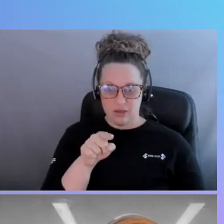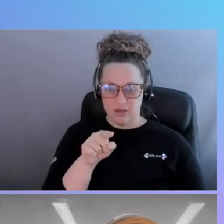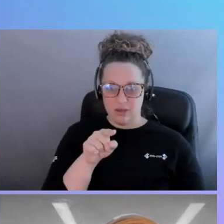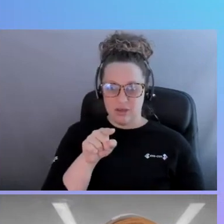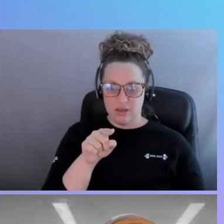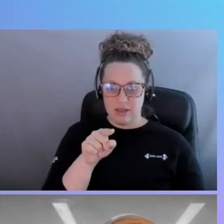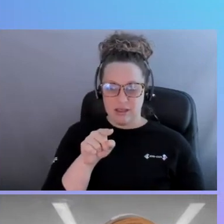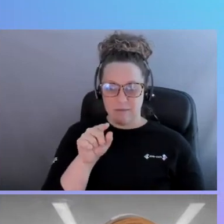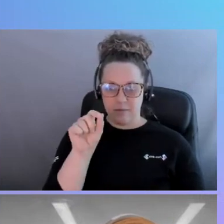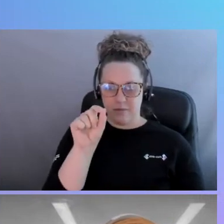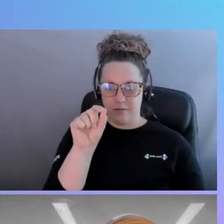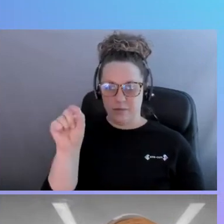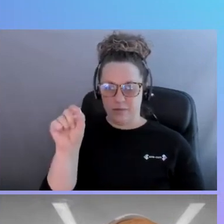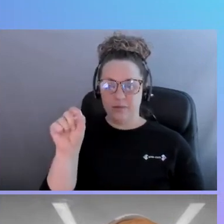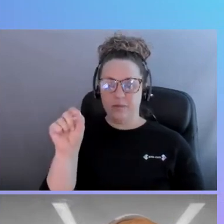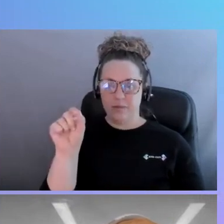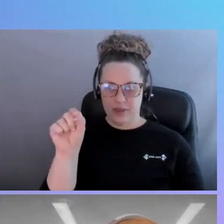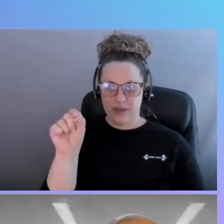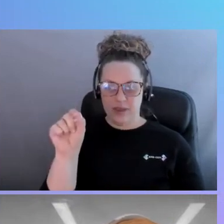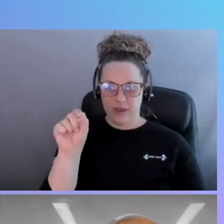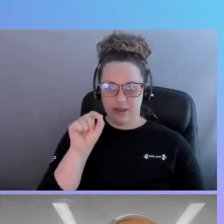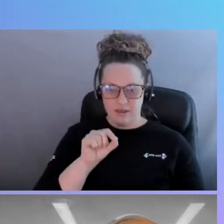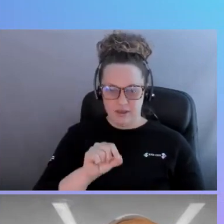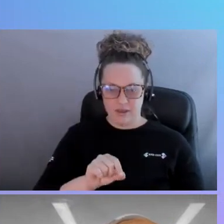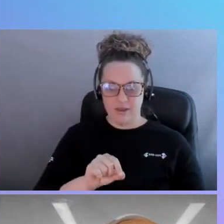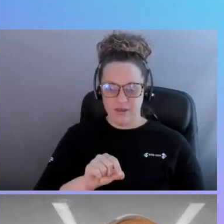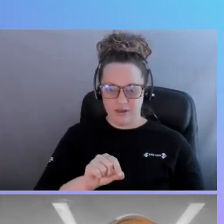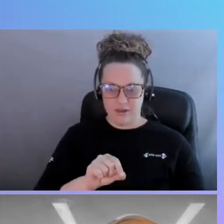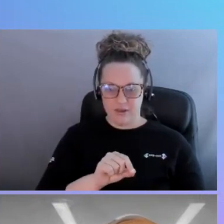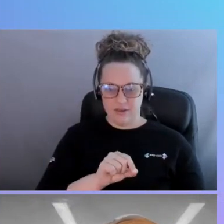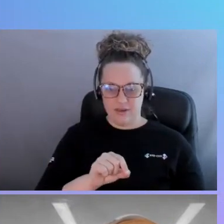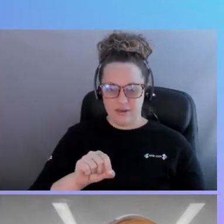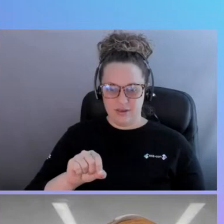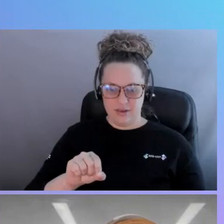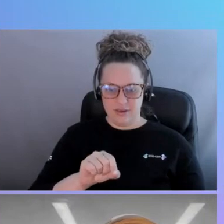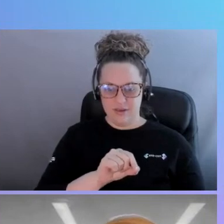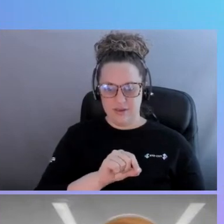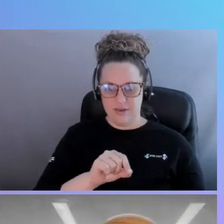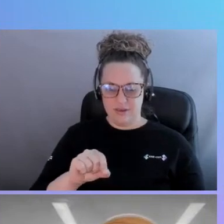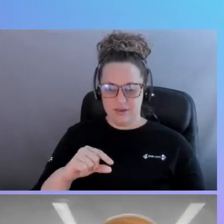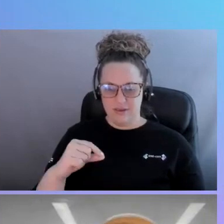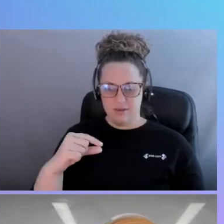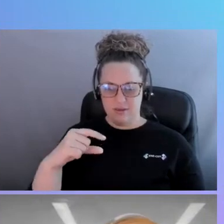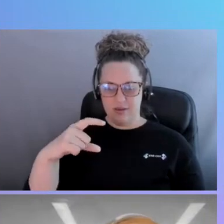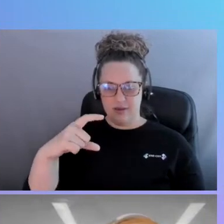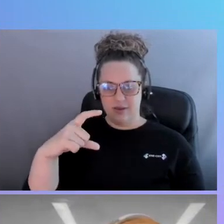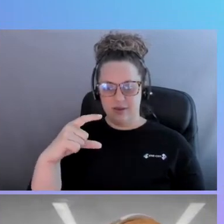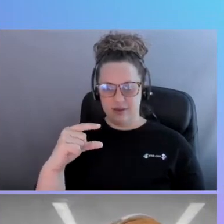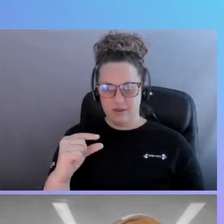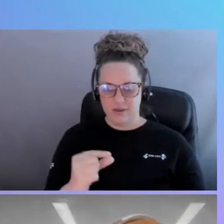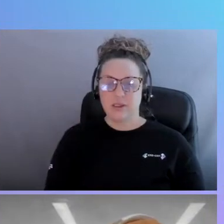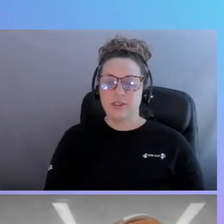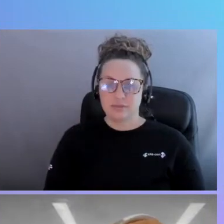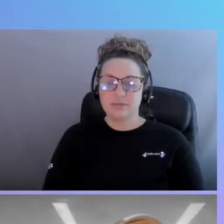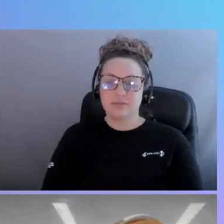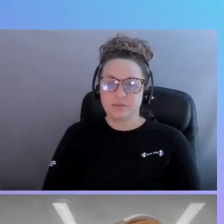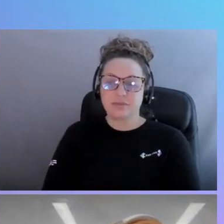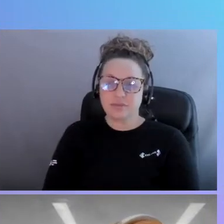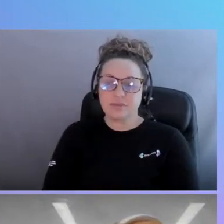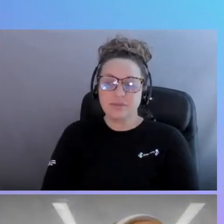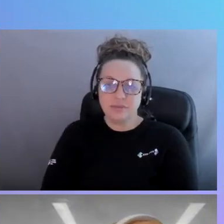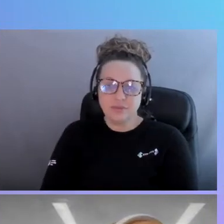way of enabling these larger accessibility text sizes. So now I can switch to even larger text sizes.